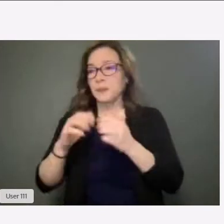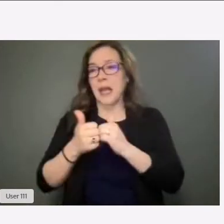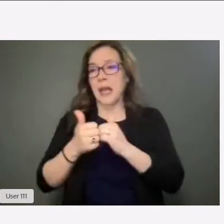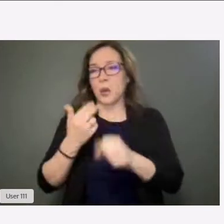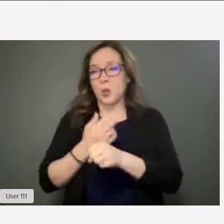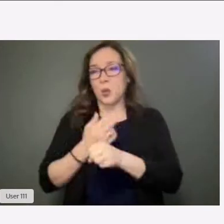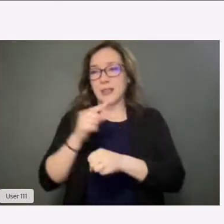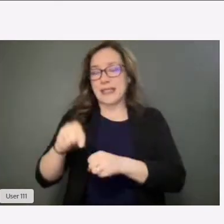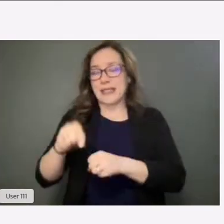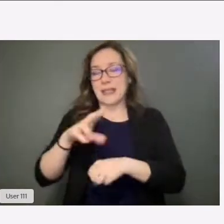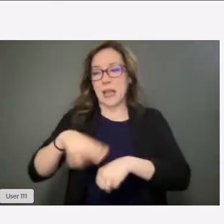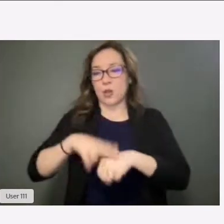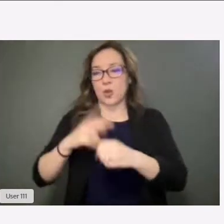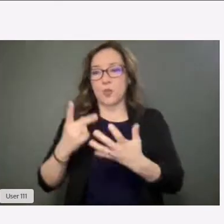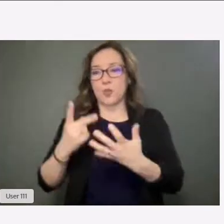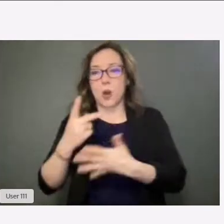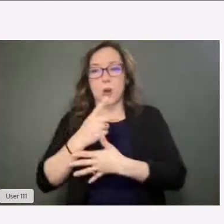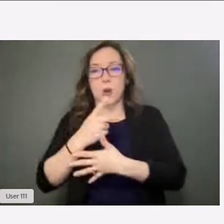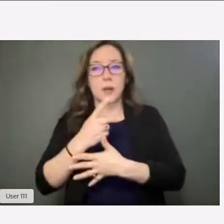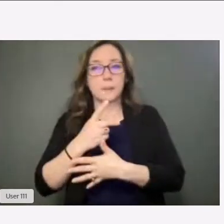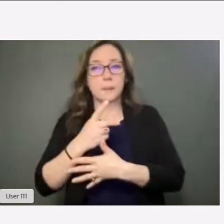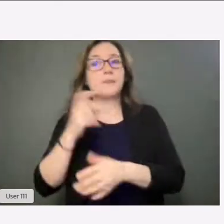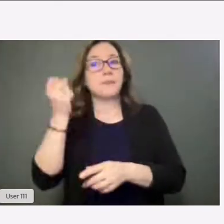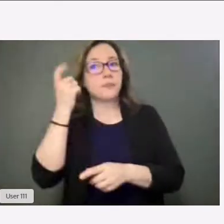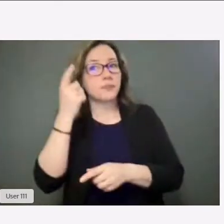Granted,